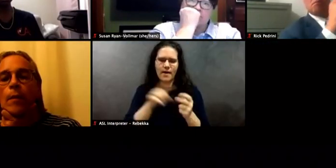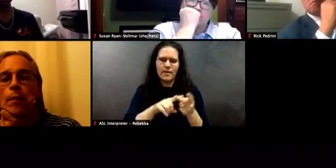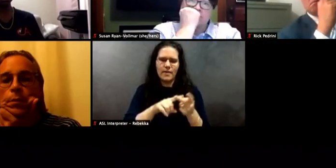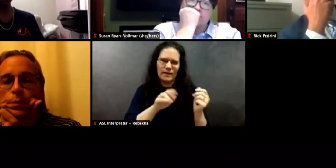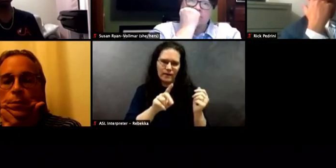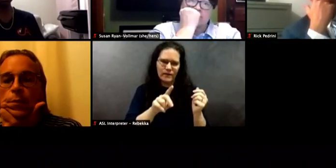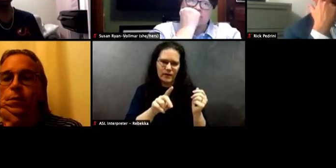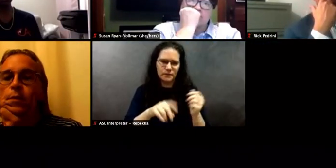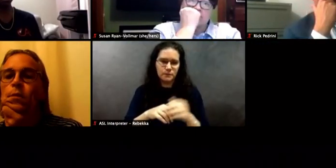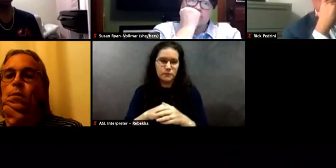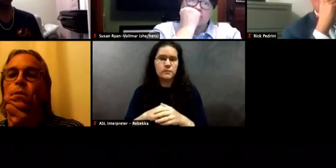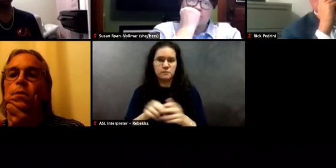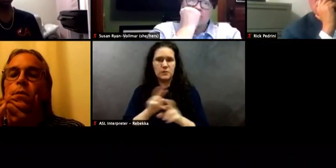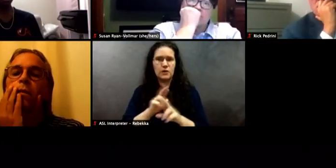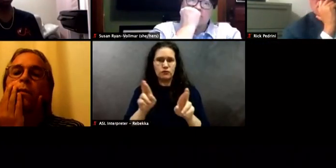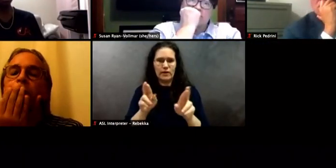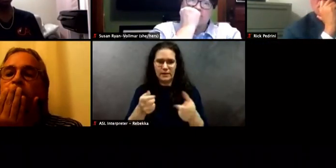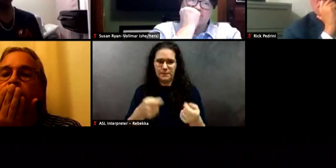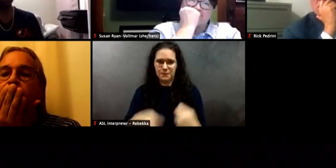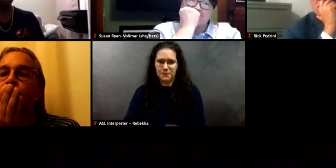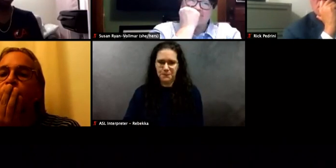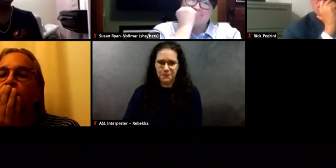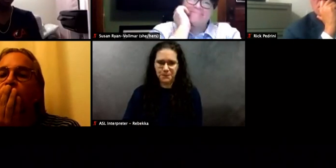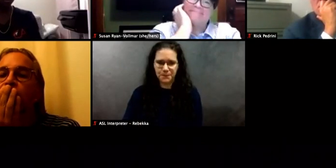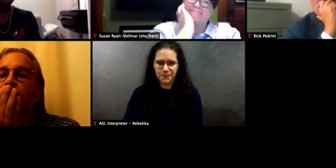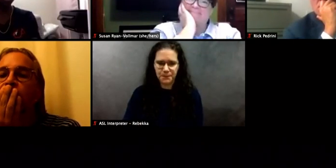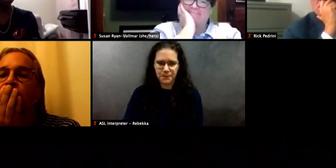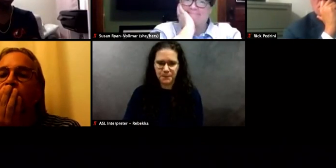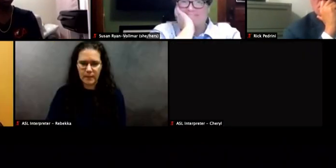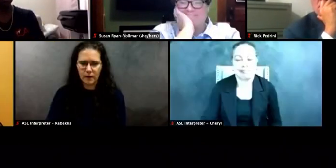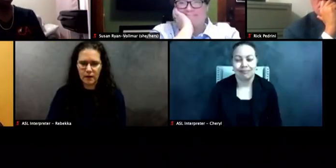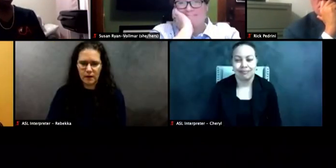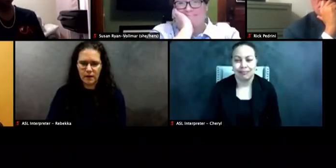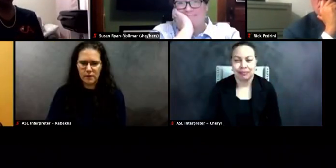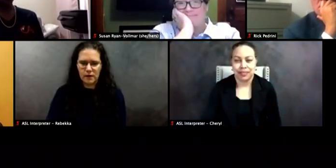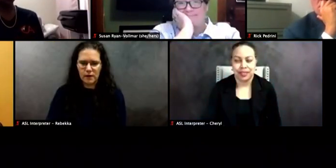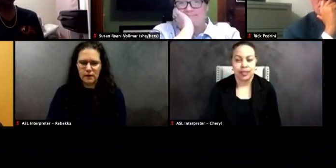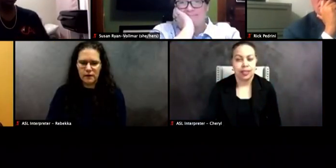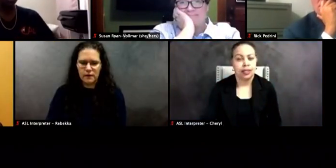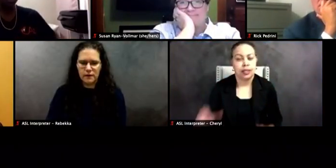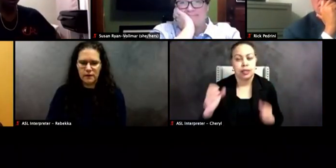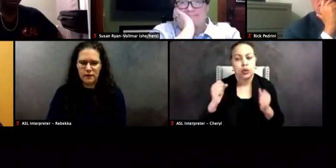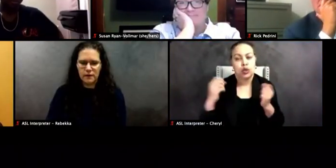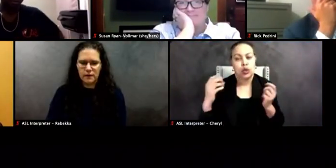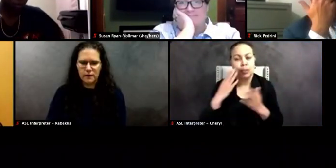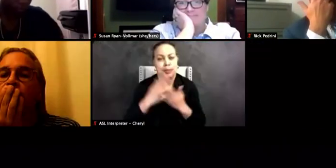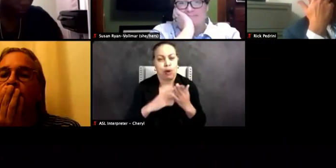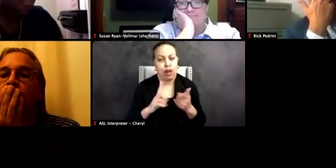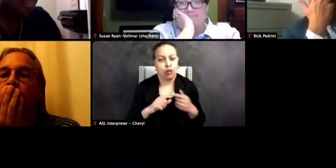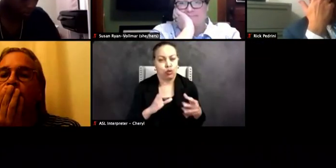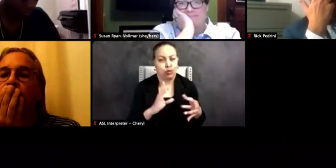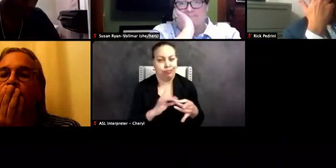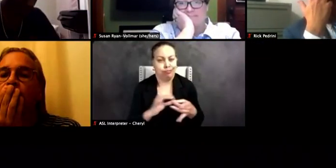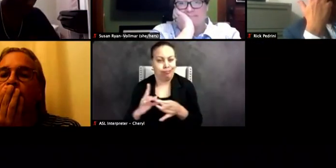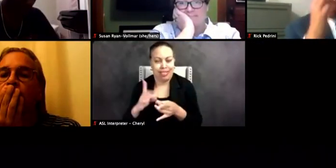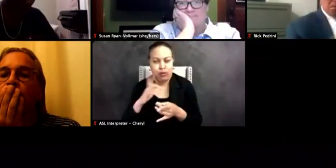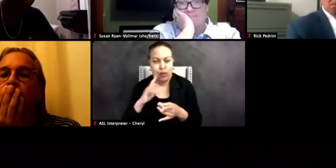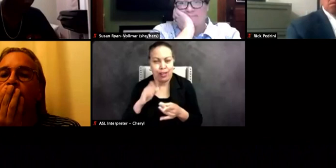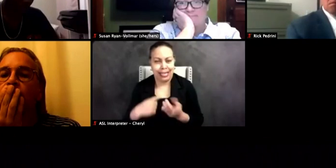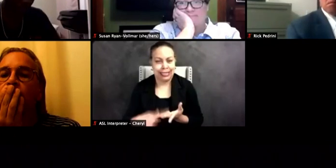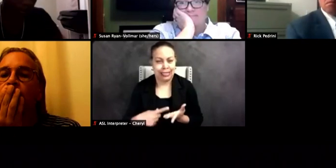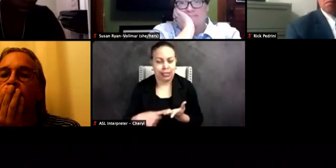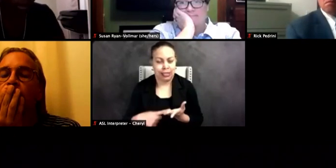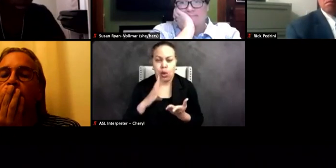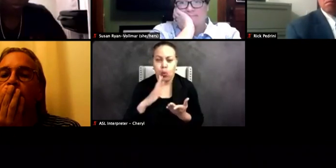David, there's so many pieces to put together in this conversation, right? I think it's going to take time to get all those pieces to fit